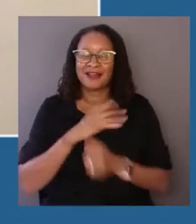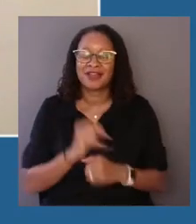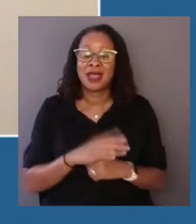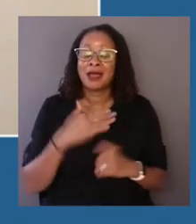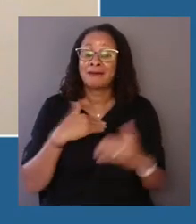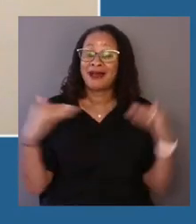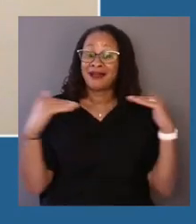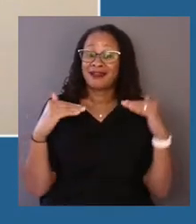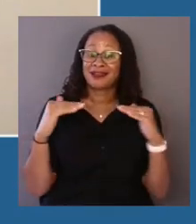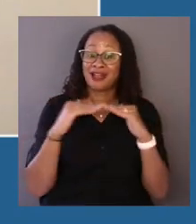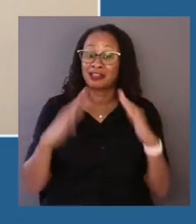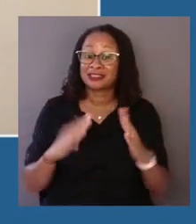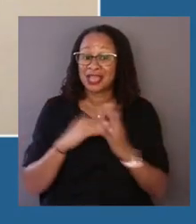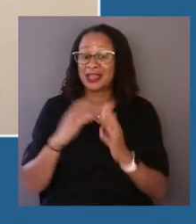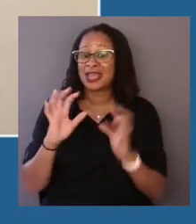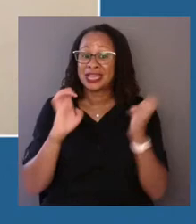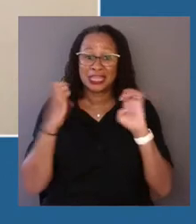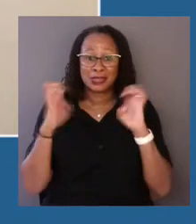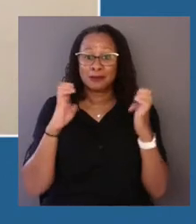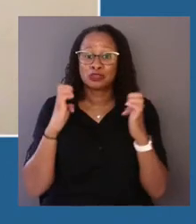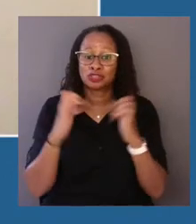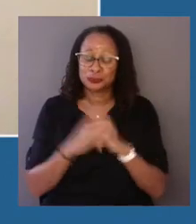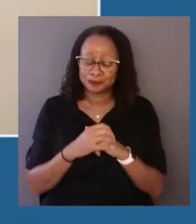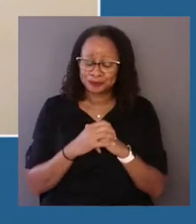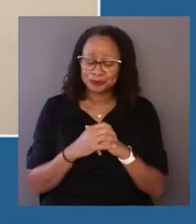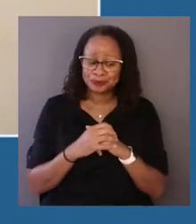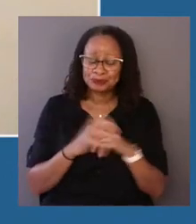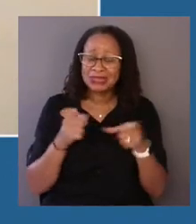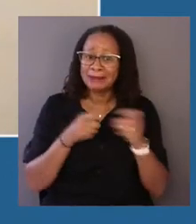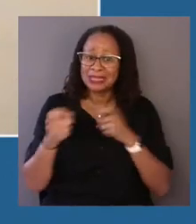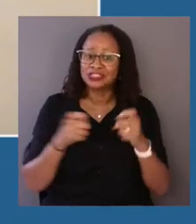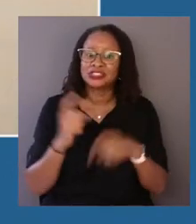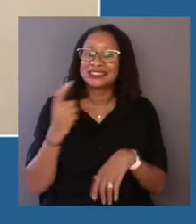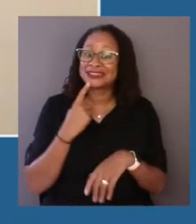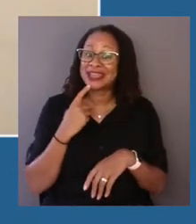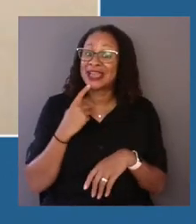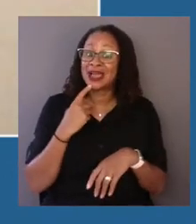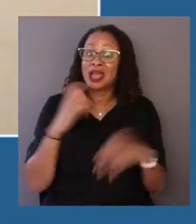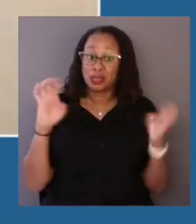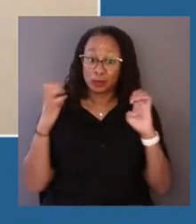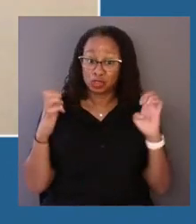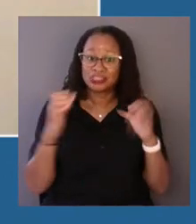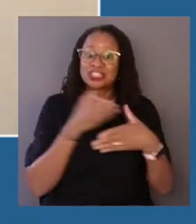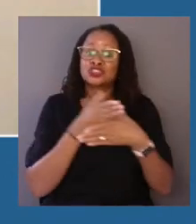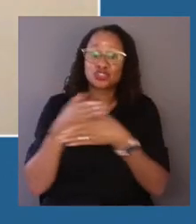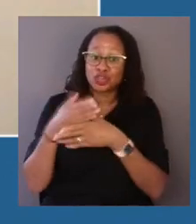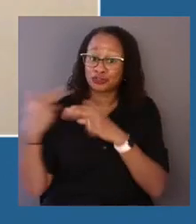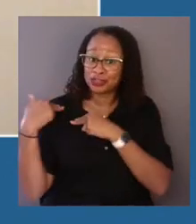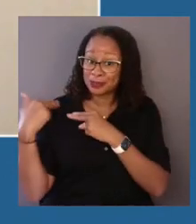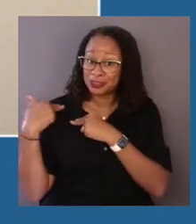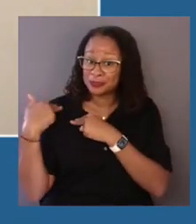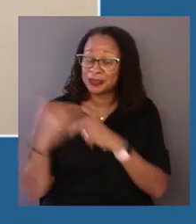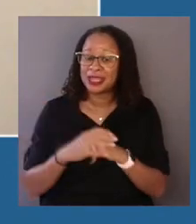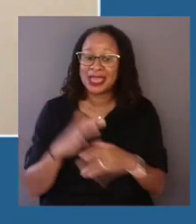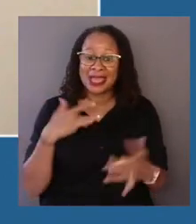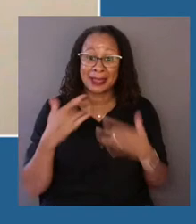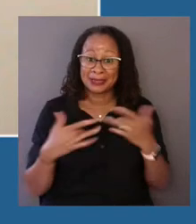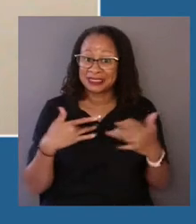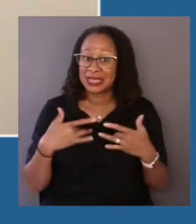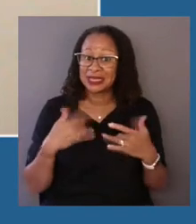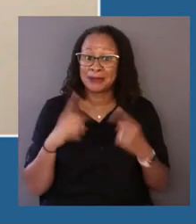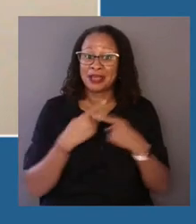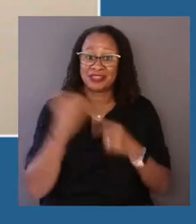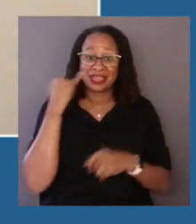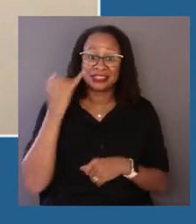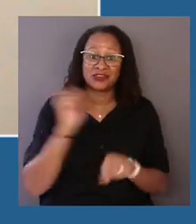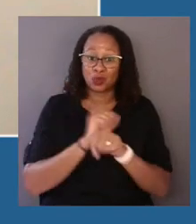always say that an emergency is a shared responsibility. And so I'm excited by the idea of working together and